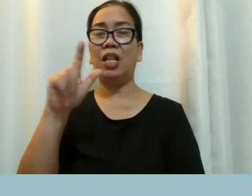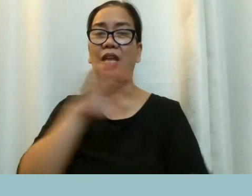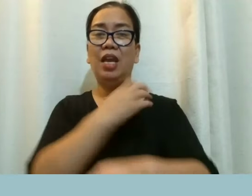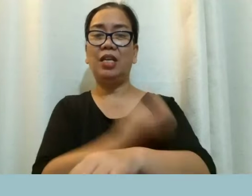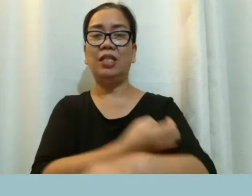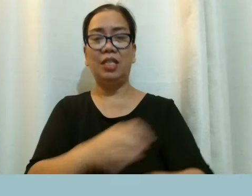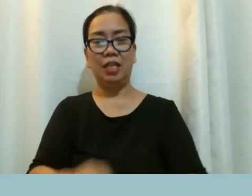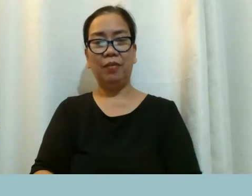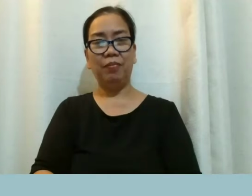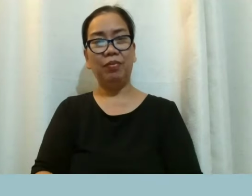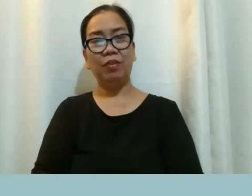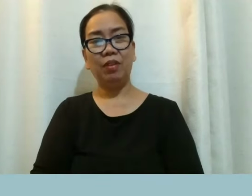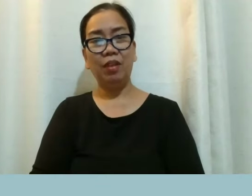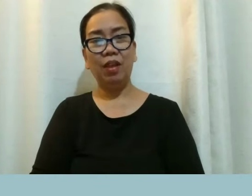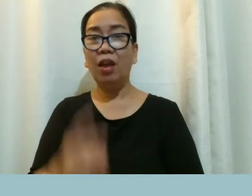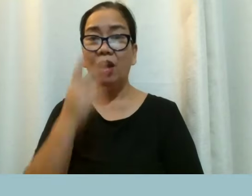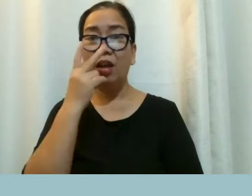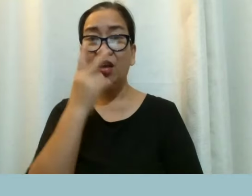potential energy.